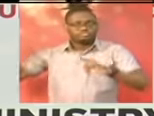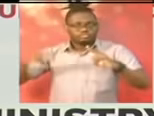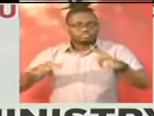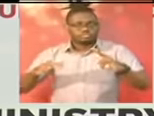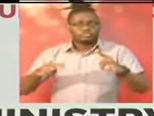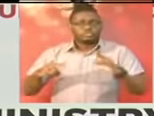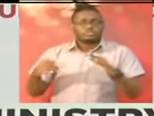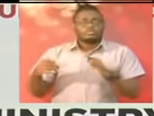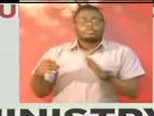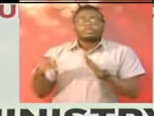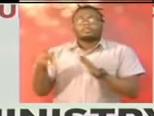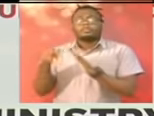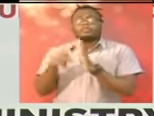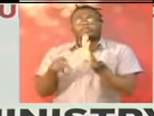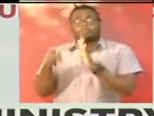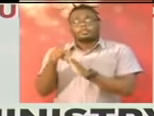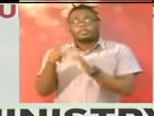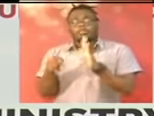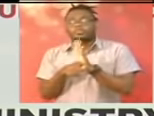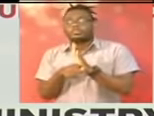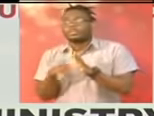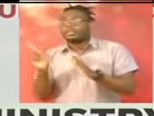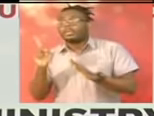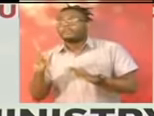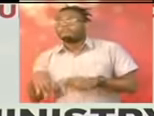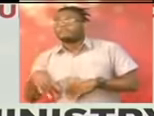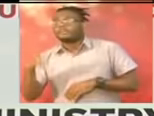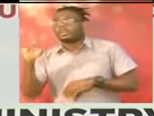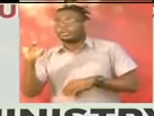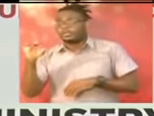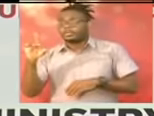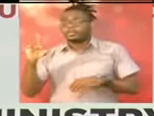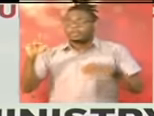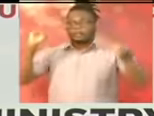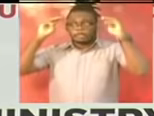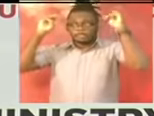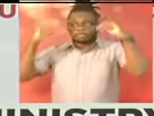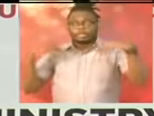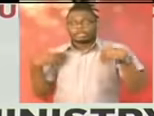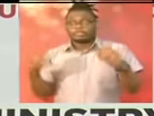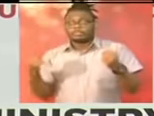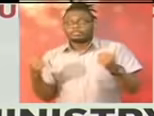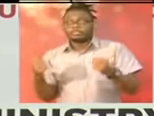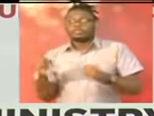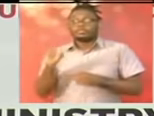now available from the Ministry of Health website. That's